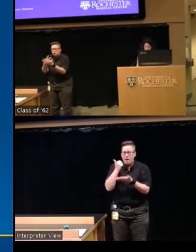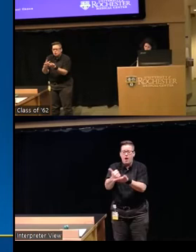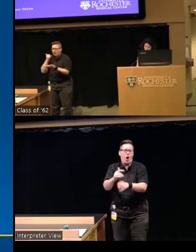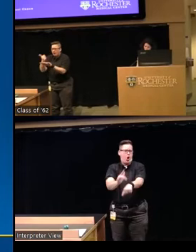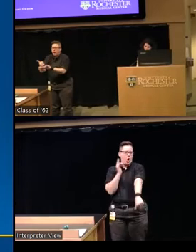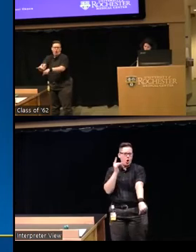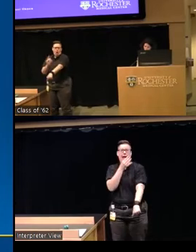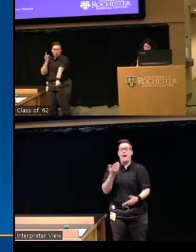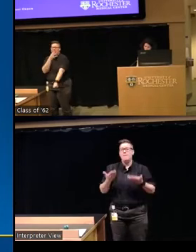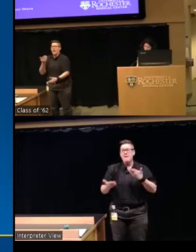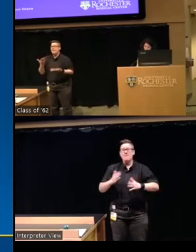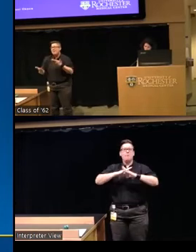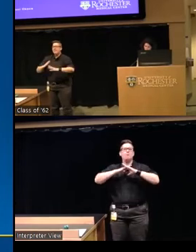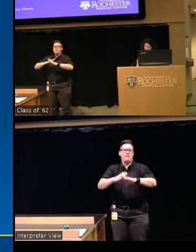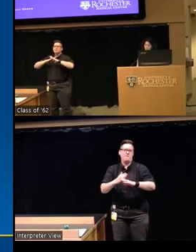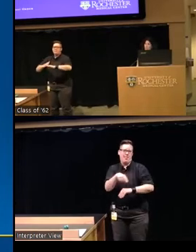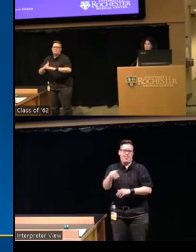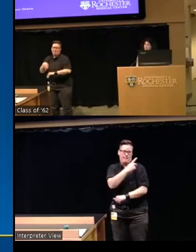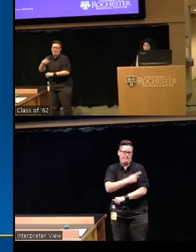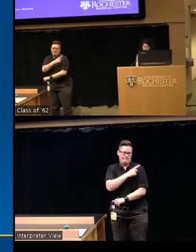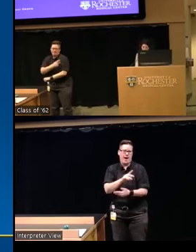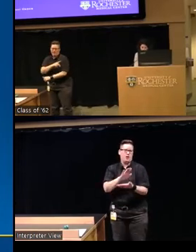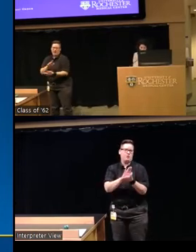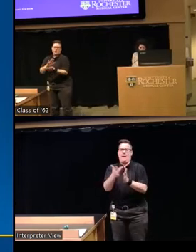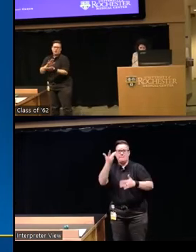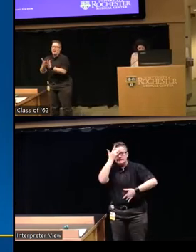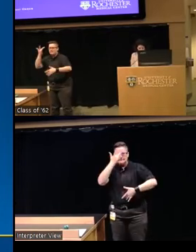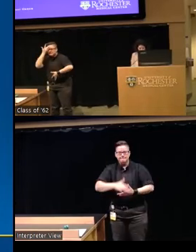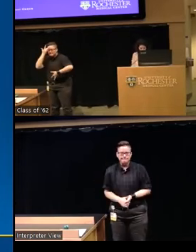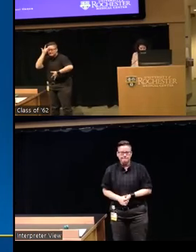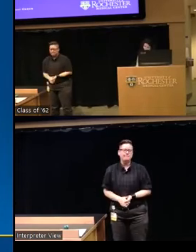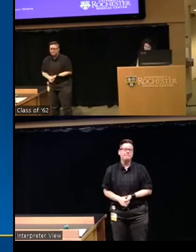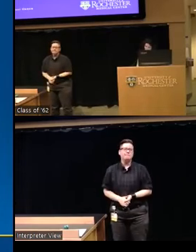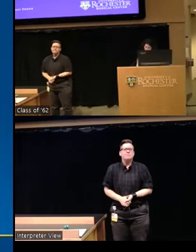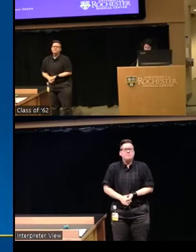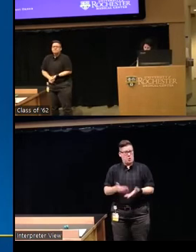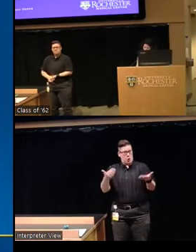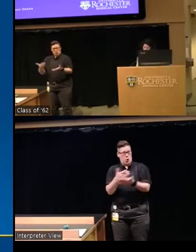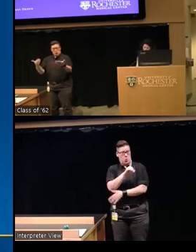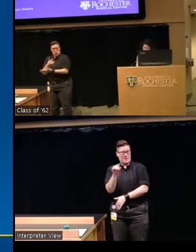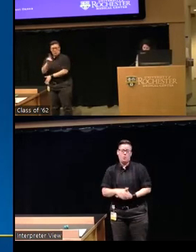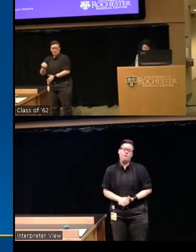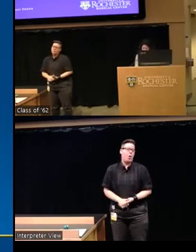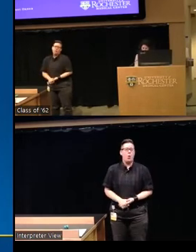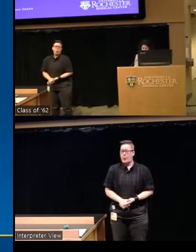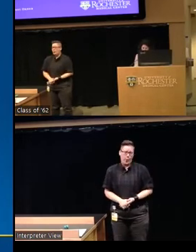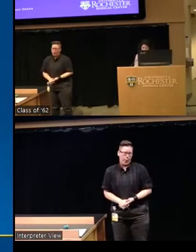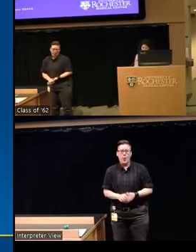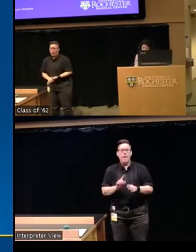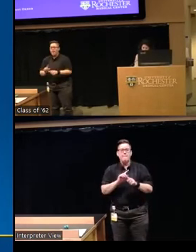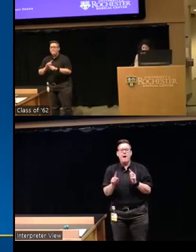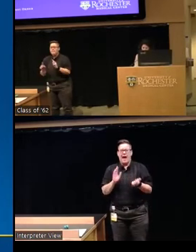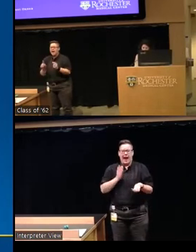and intervene sooner and potentially even prevent many patients from developing pathology. They are not new disorders. However, the gap in nuanced